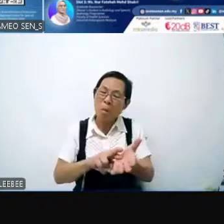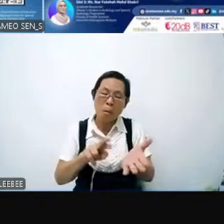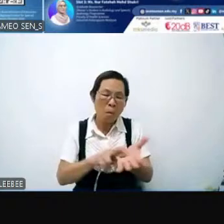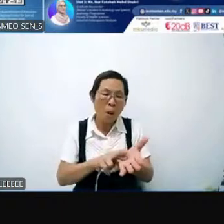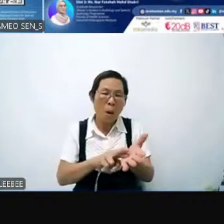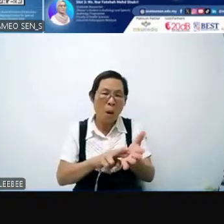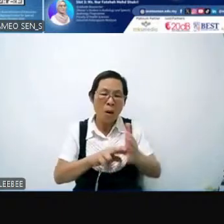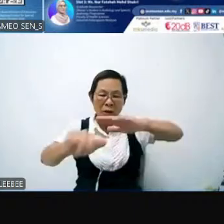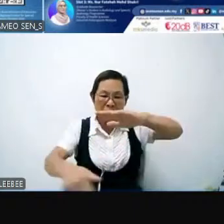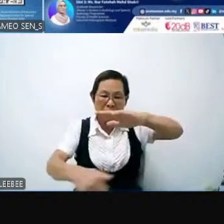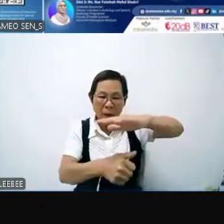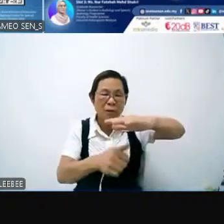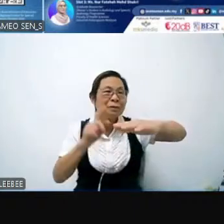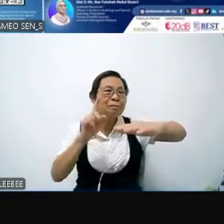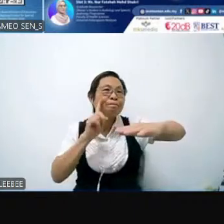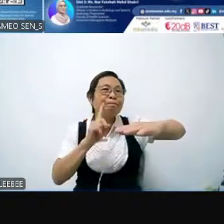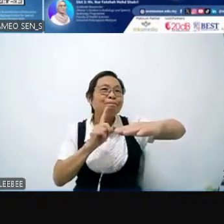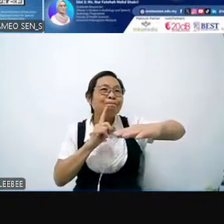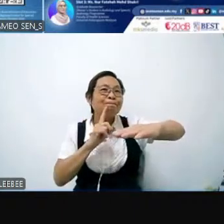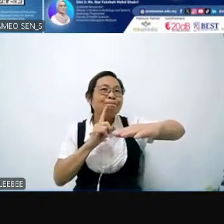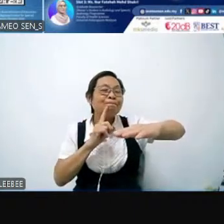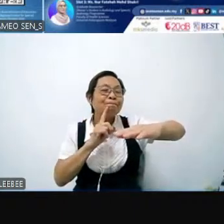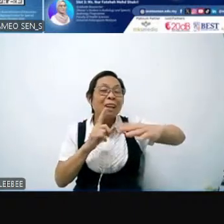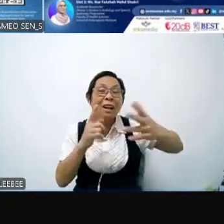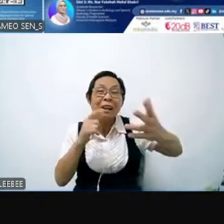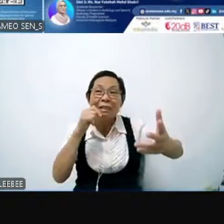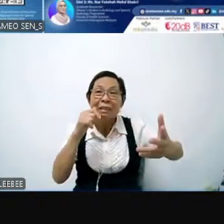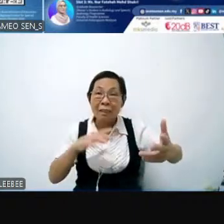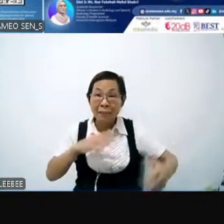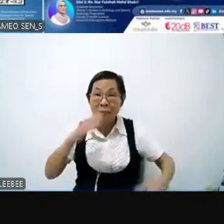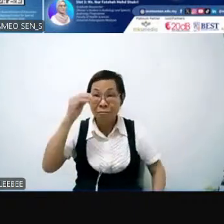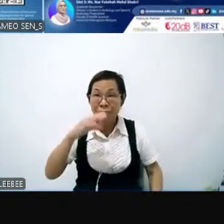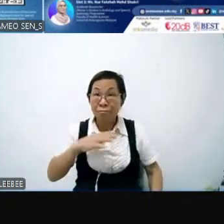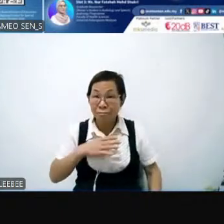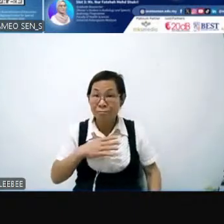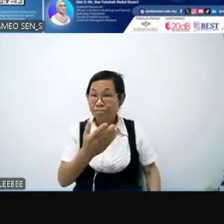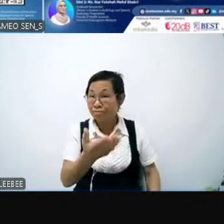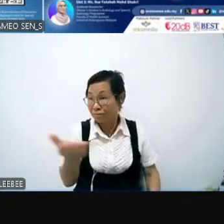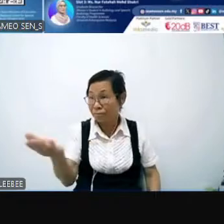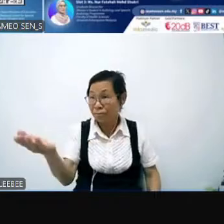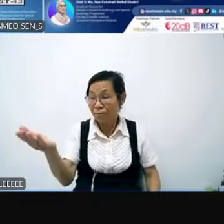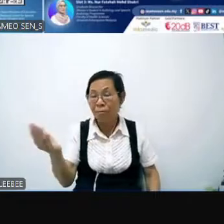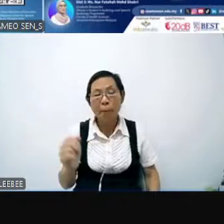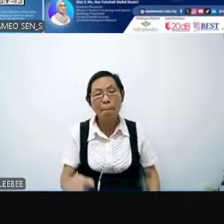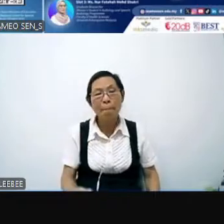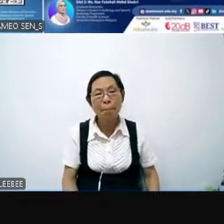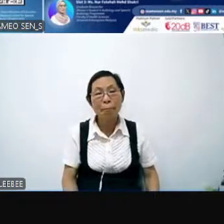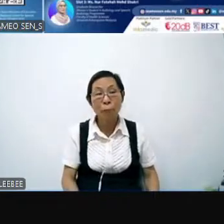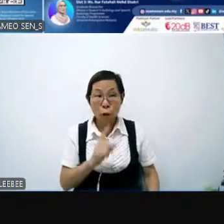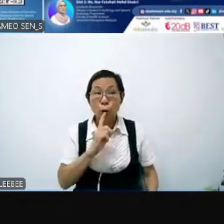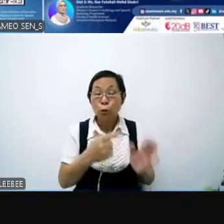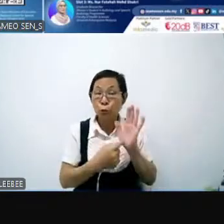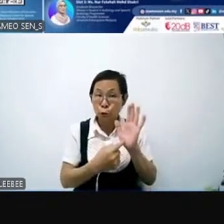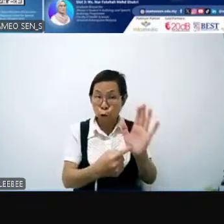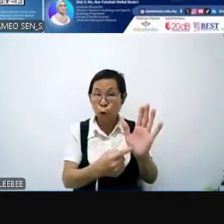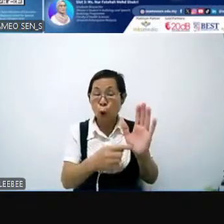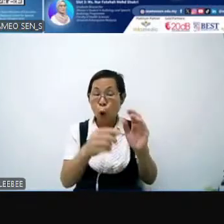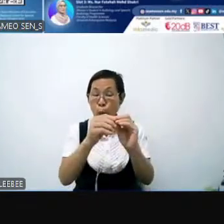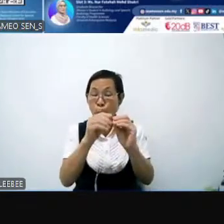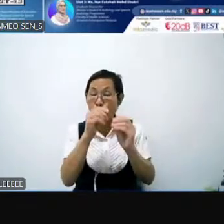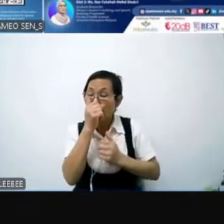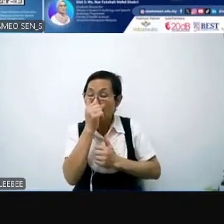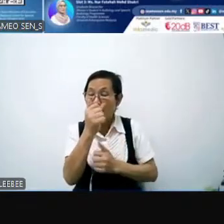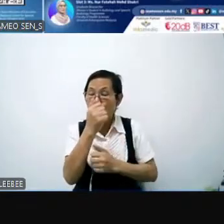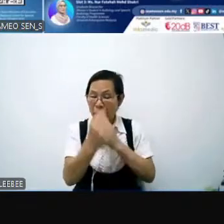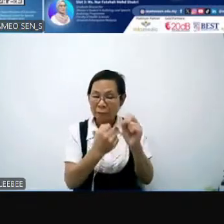hearing disability. Ladies and gentlemen, to show our further interest this